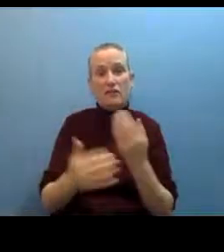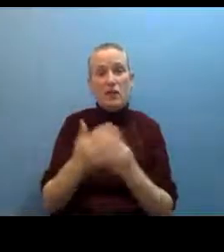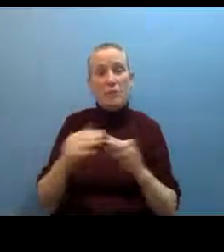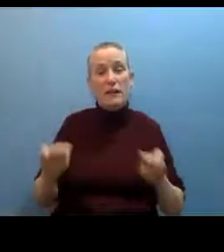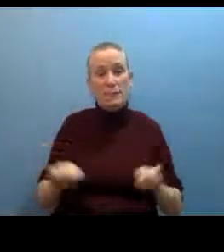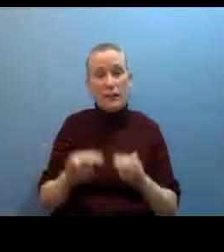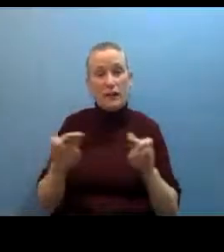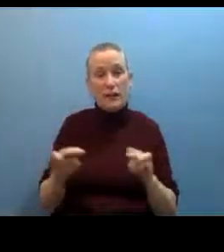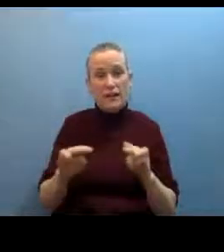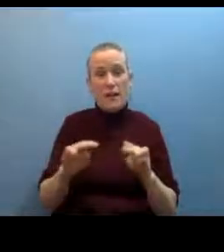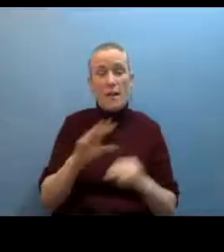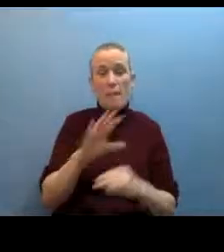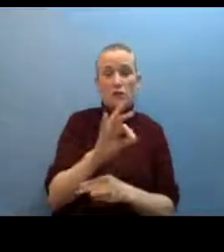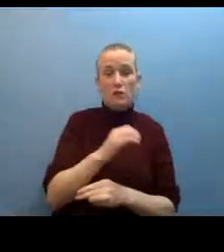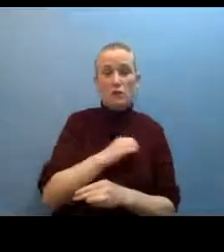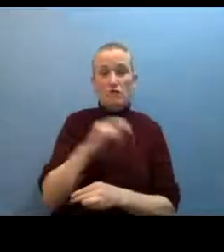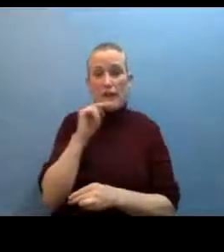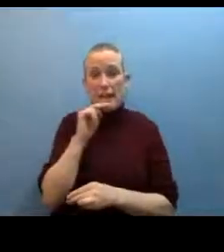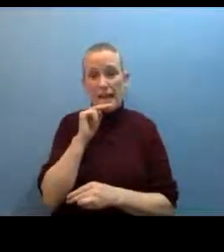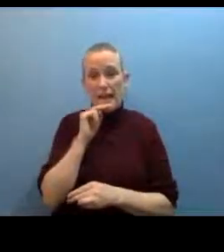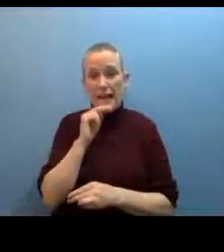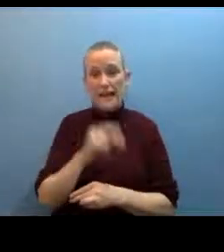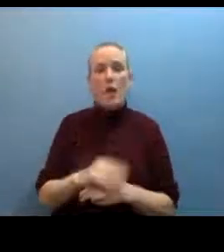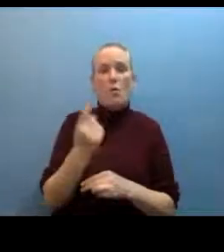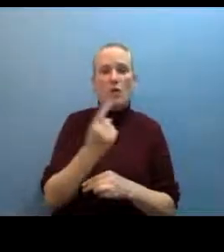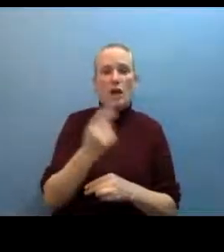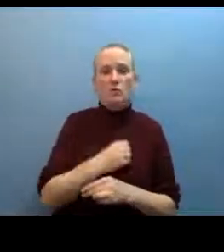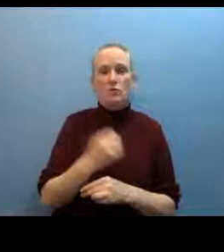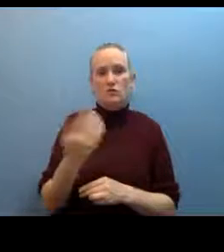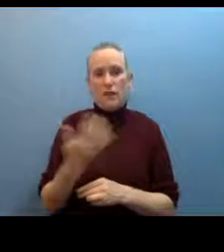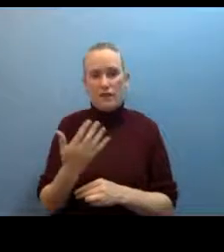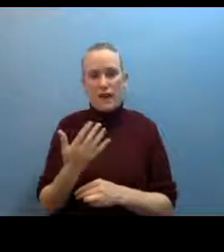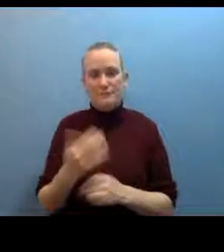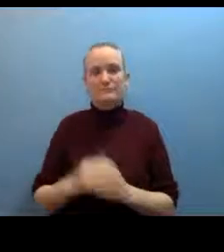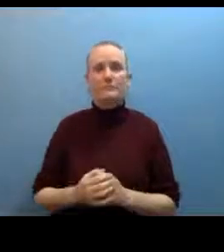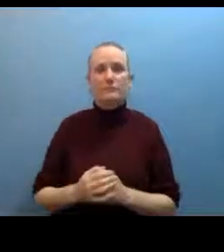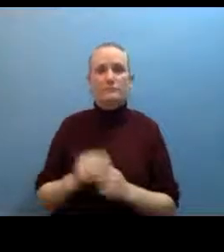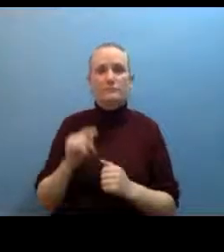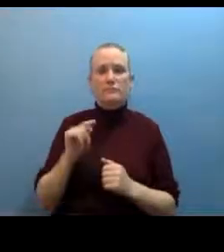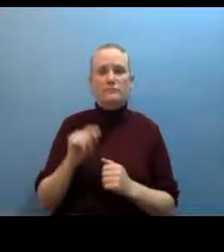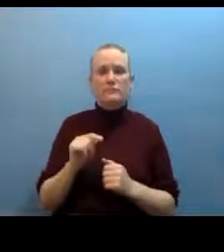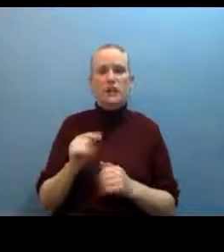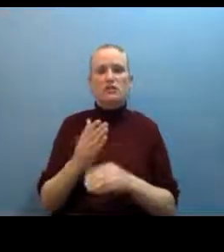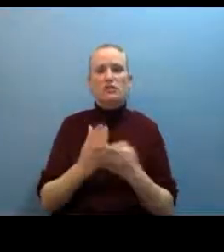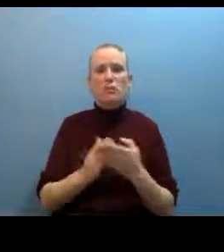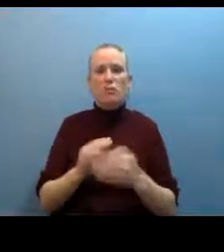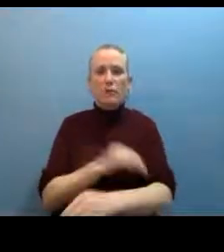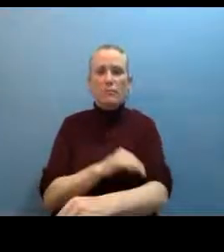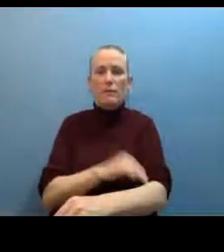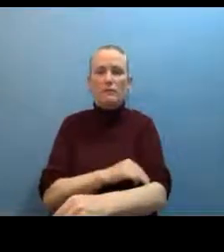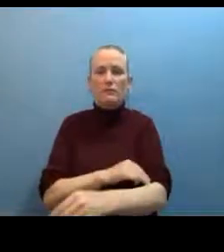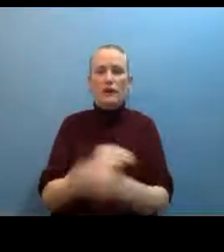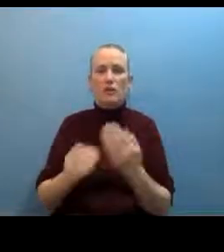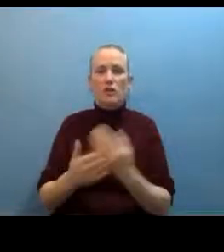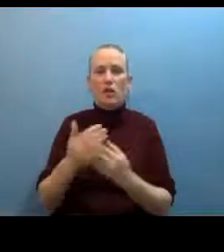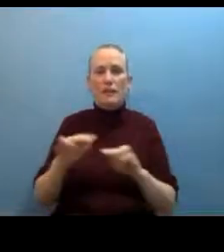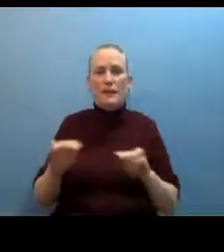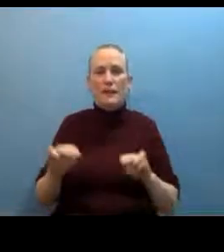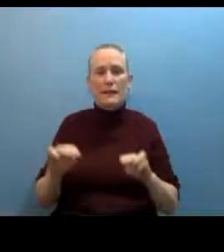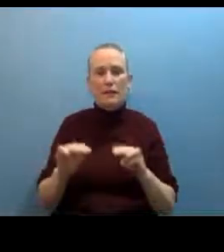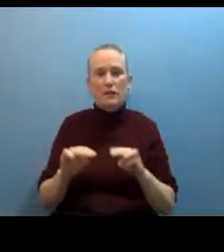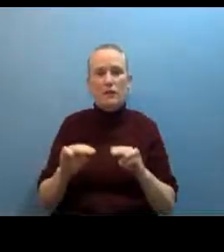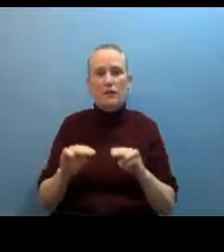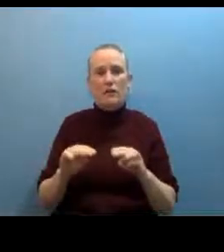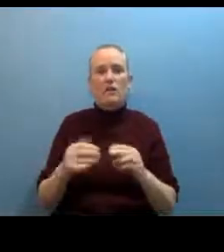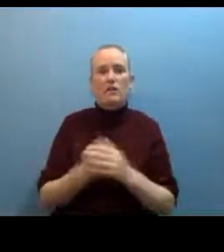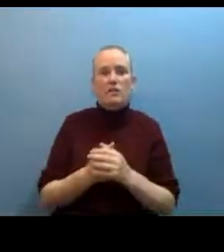operates between Monday and Friday, 1 to 5. So this is some of the problems that were encountered by young people, or as reported by